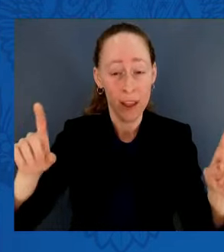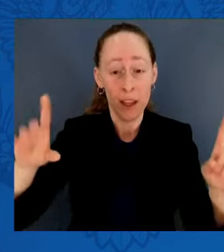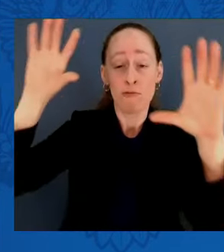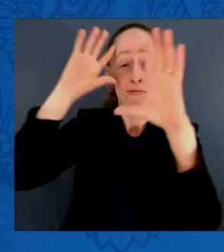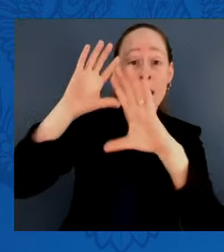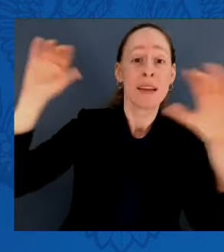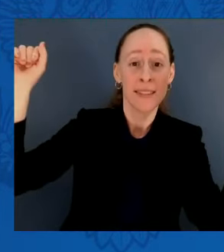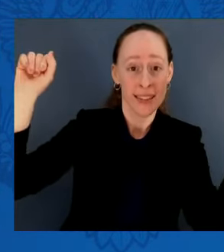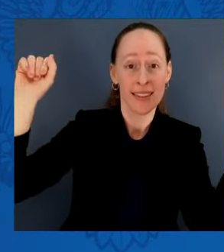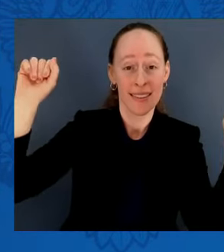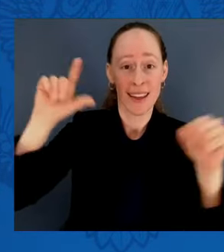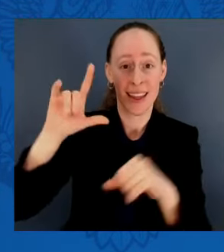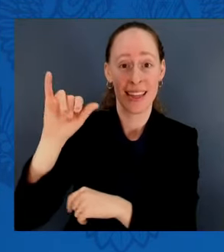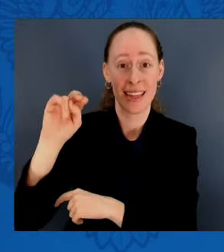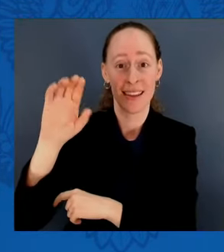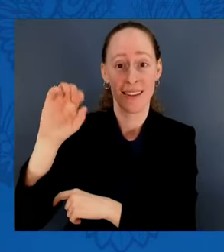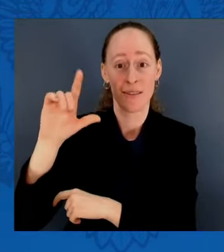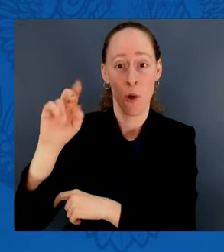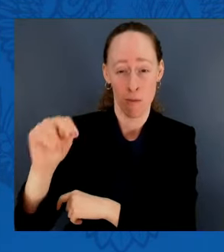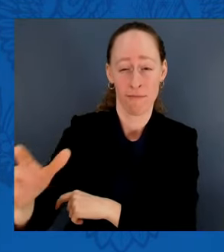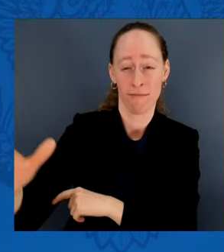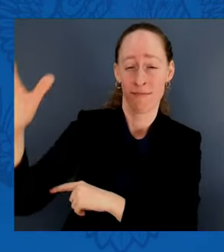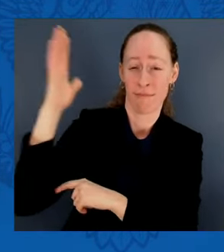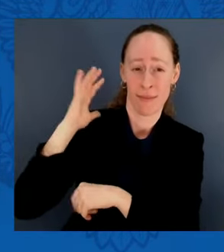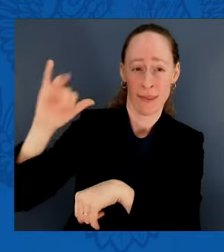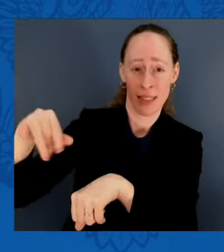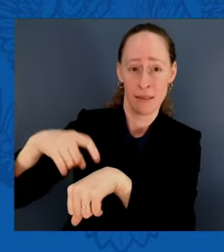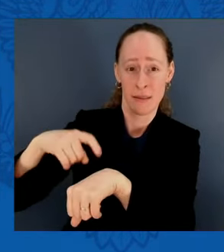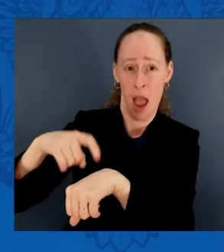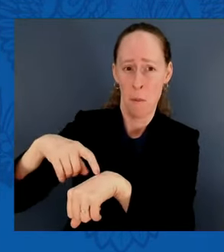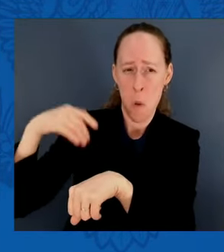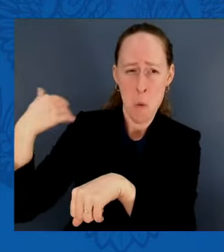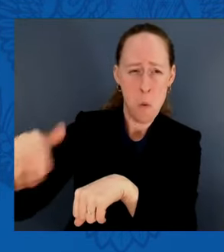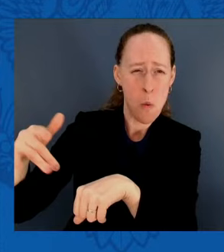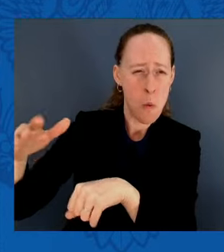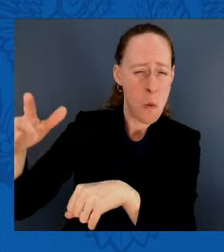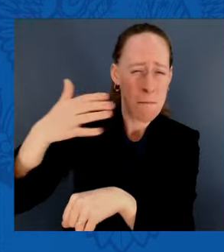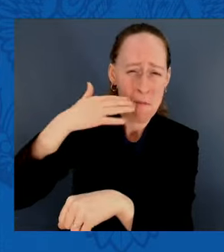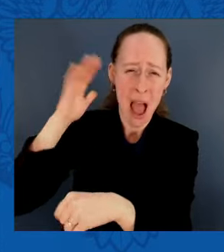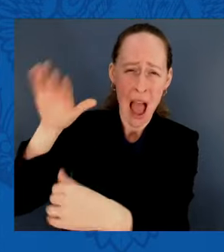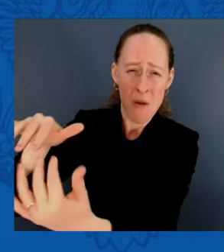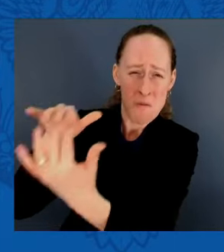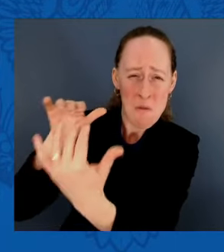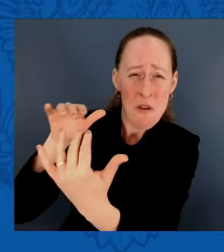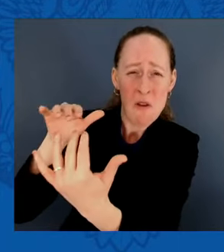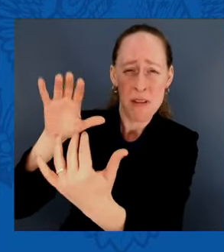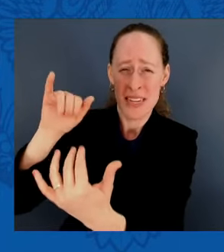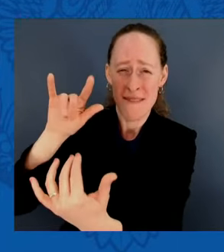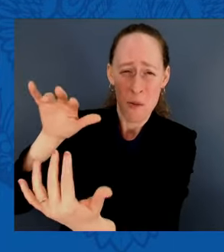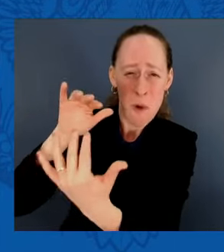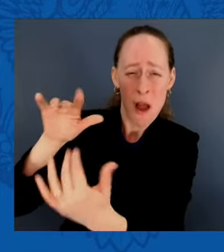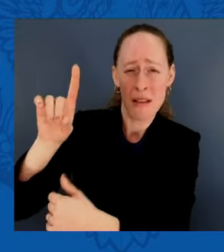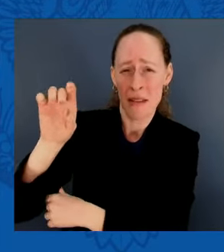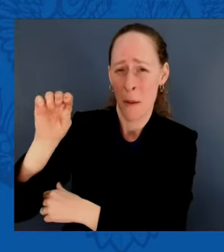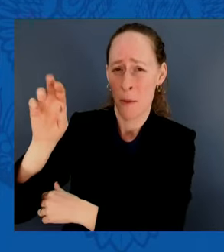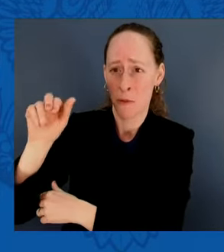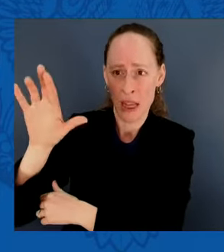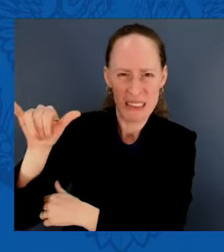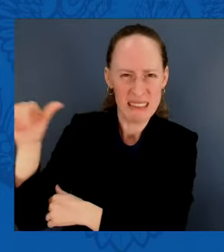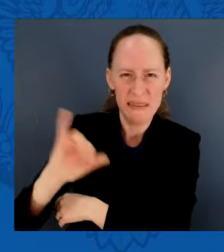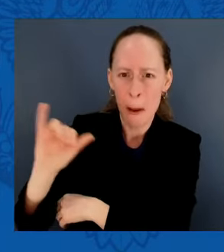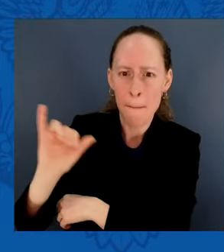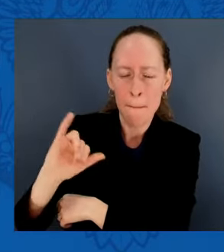today. What makes our moment rare is that freedom and democracy are under attack both at home and